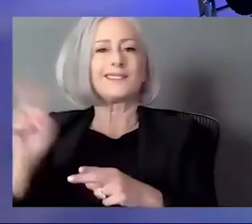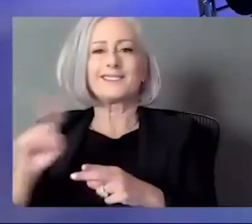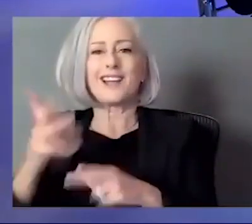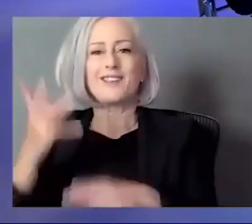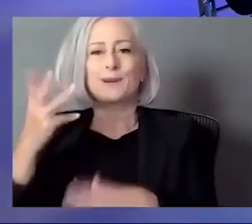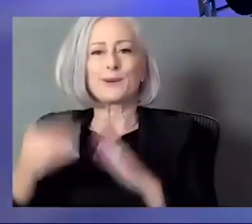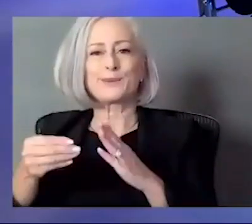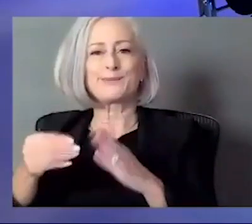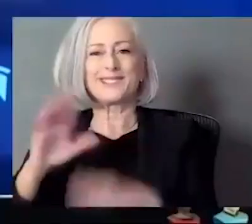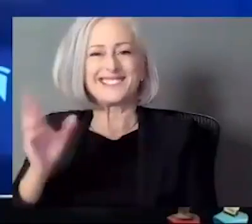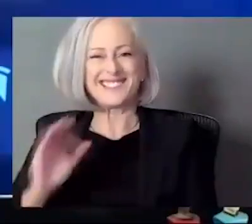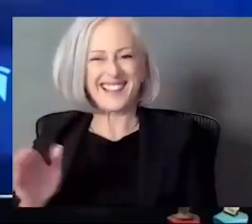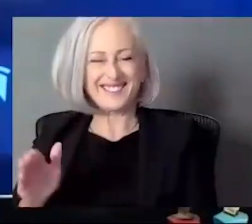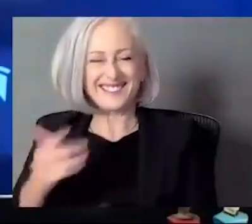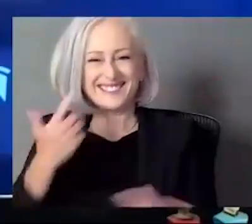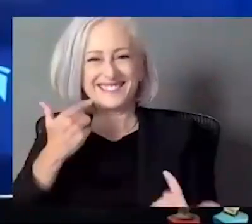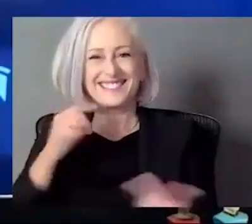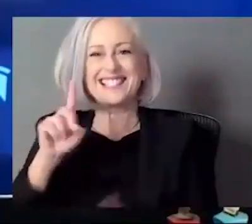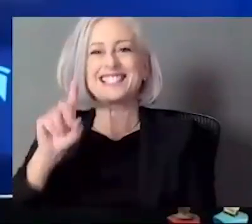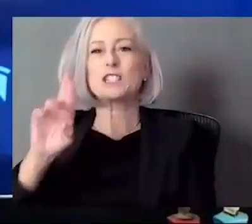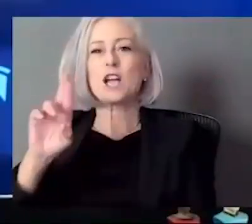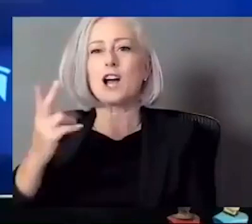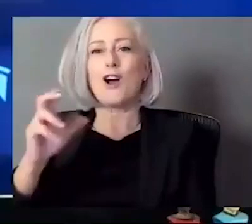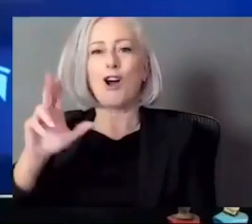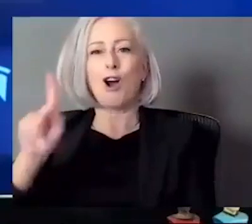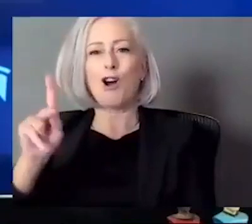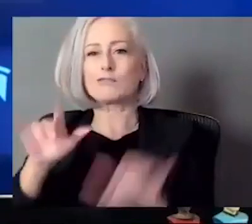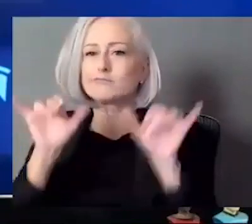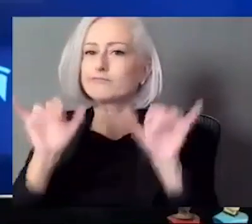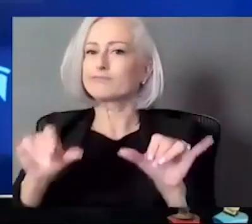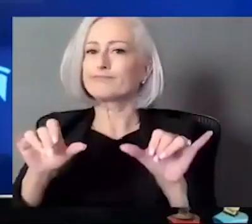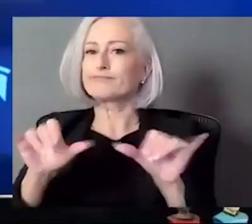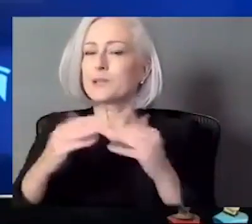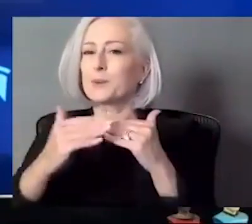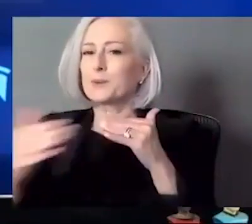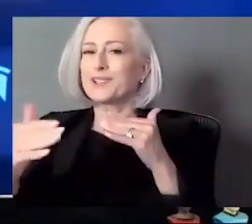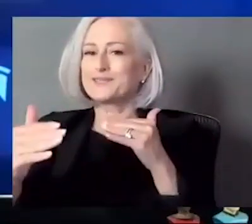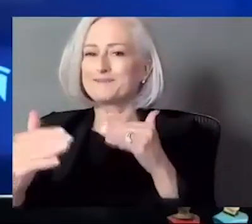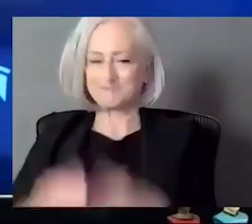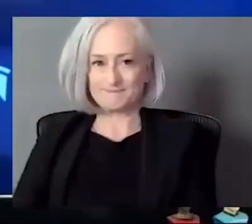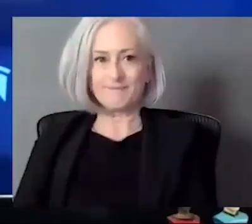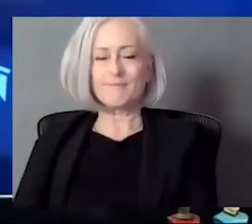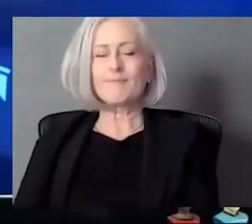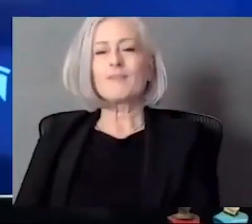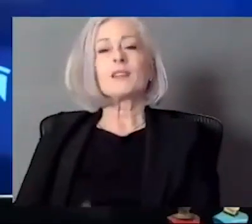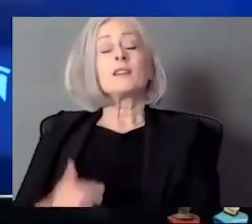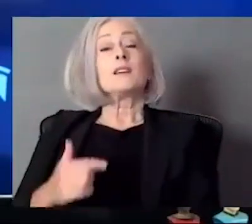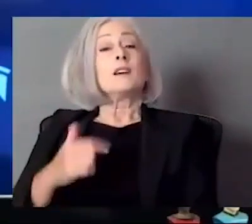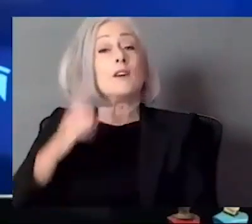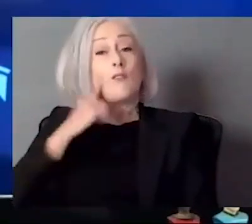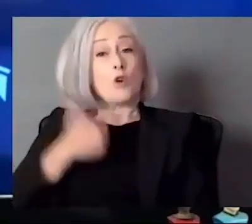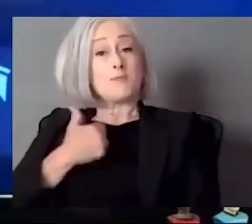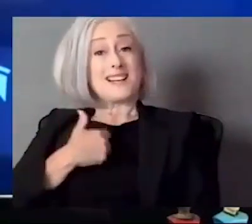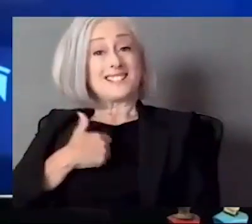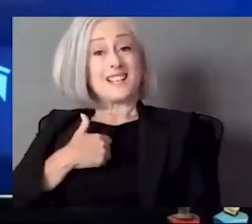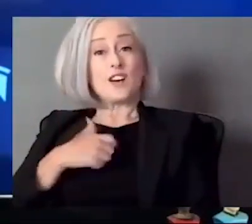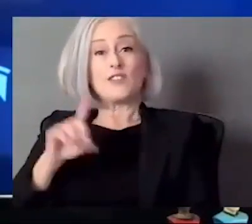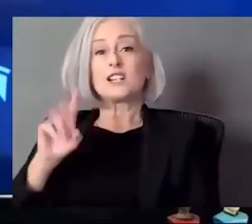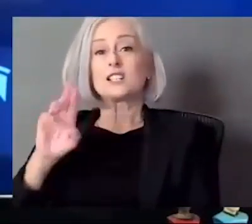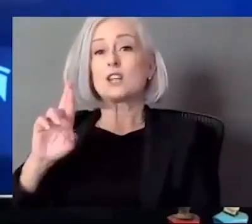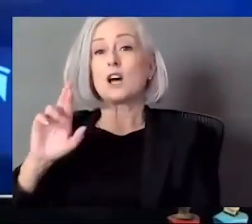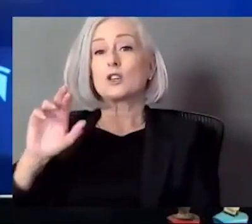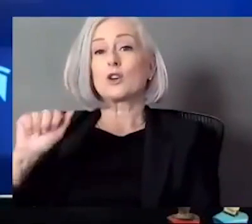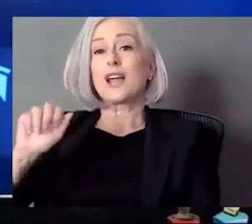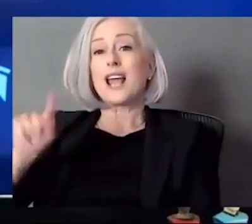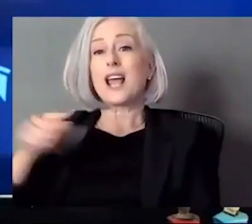awesome. I think when Anthony Fauci bobblehead guy. When Fauci came out